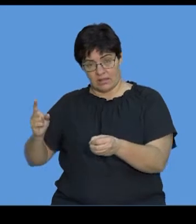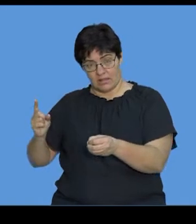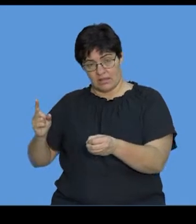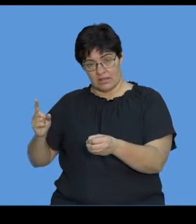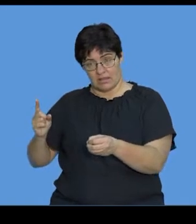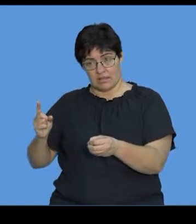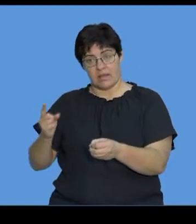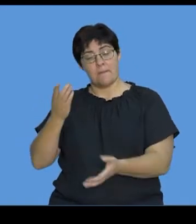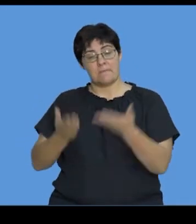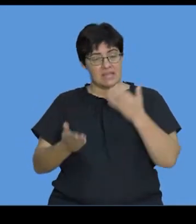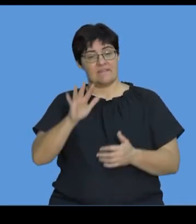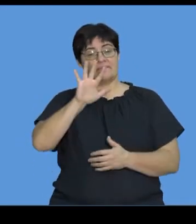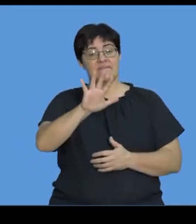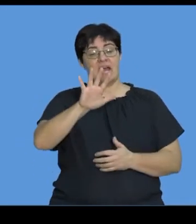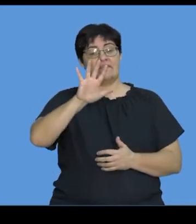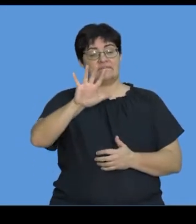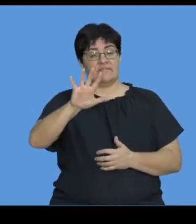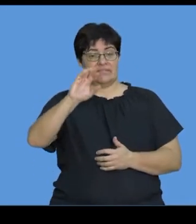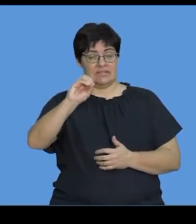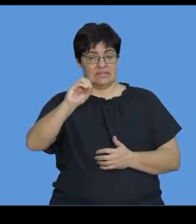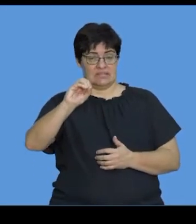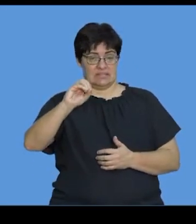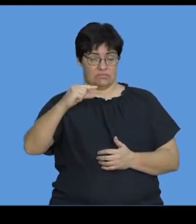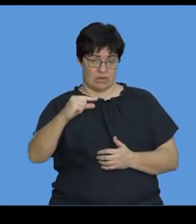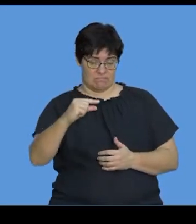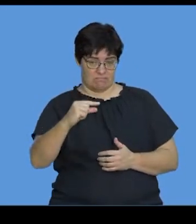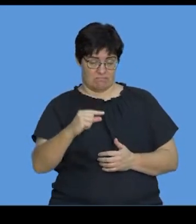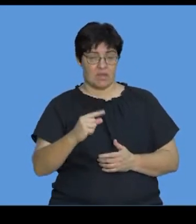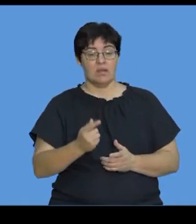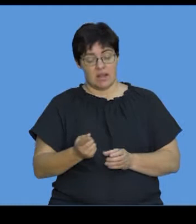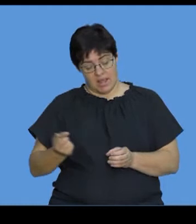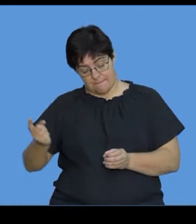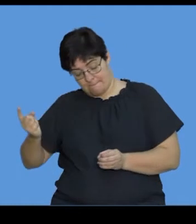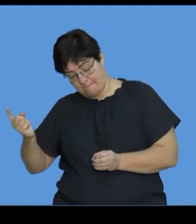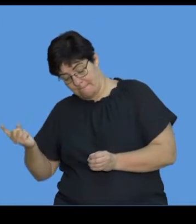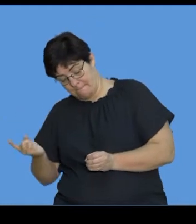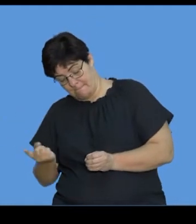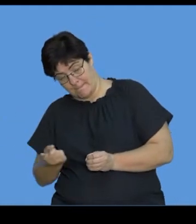mass of 550 grams. That's an average hockey stick. Before striking the ball,